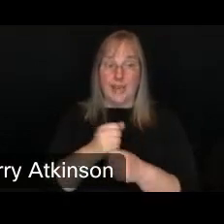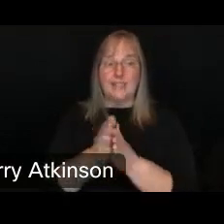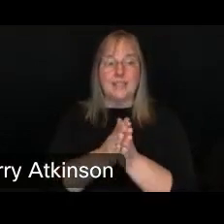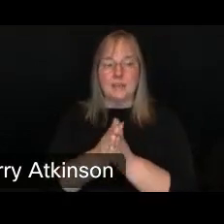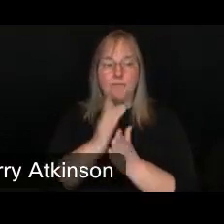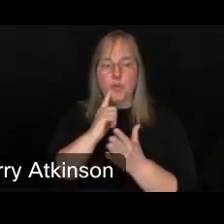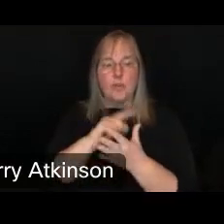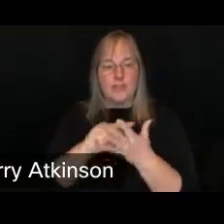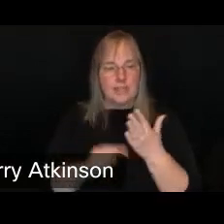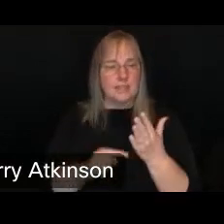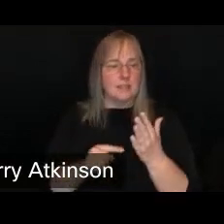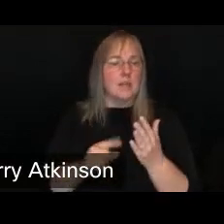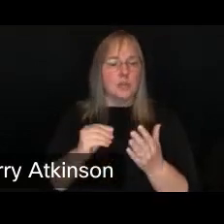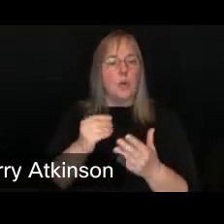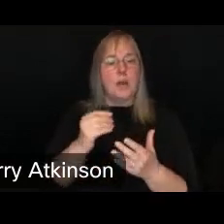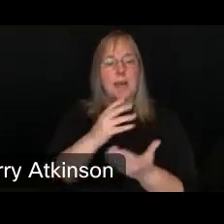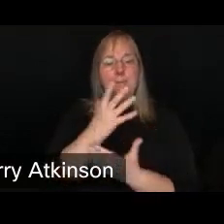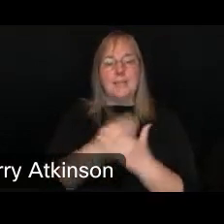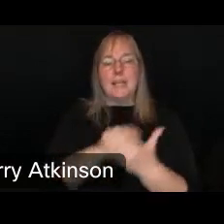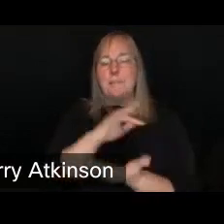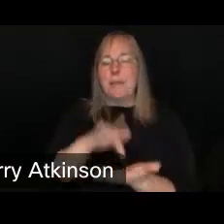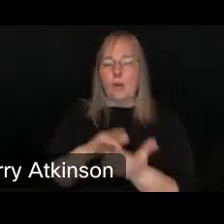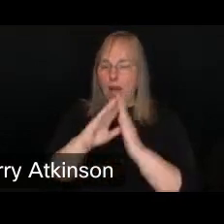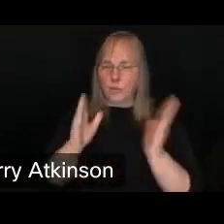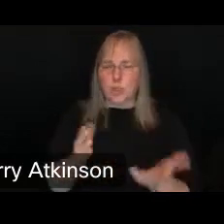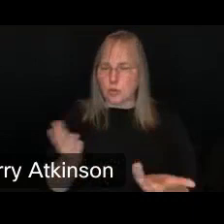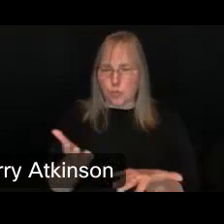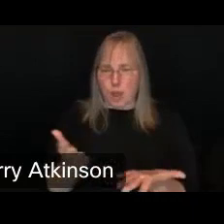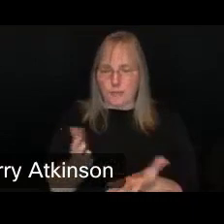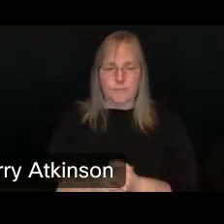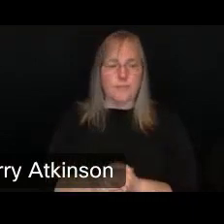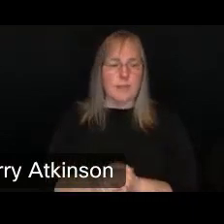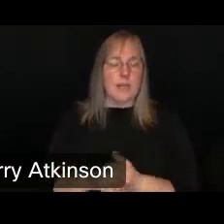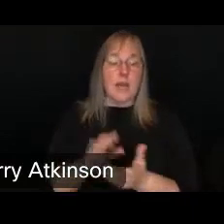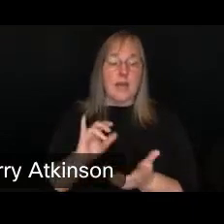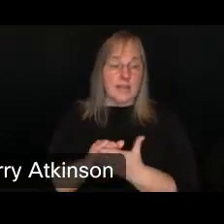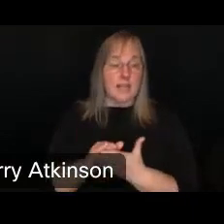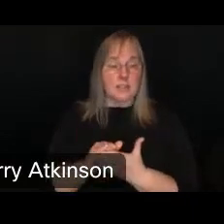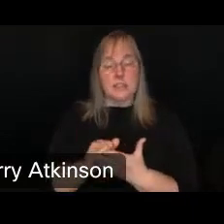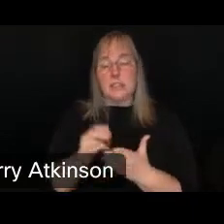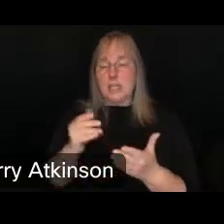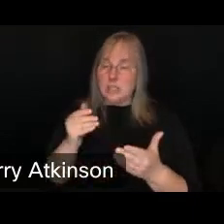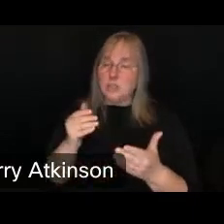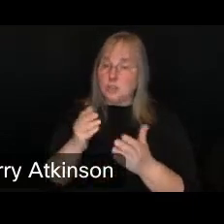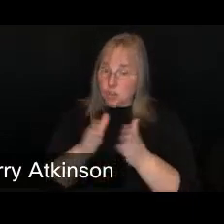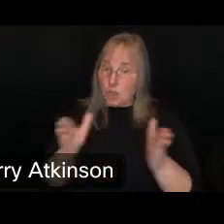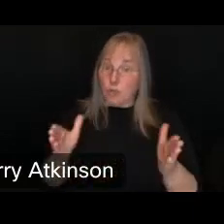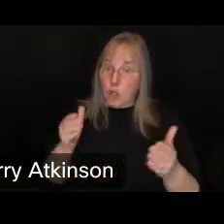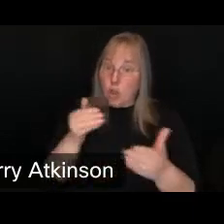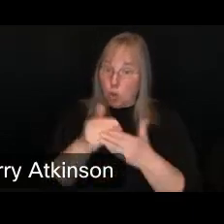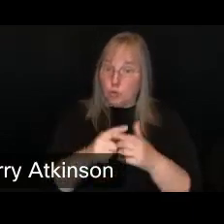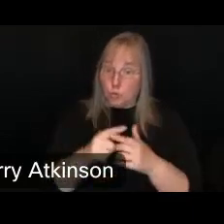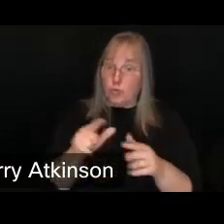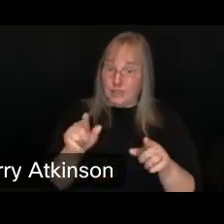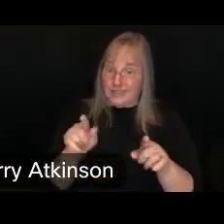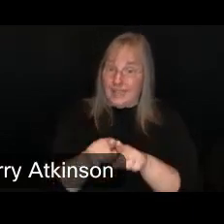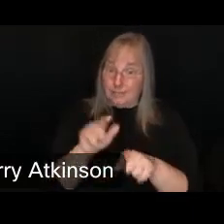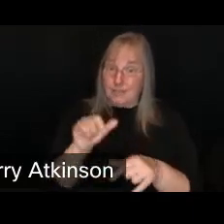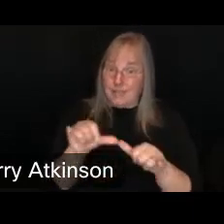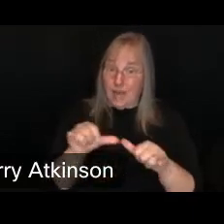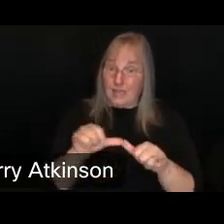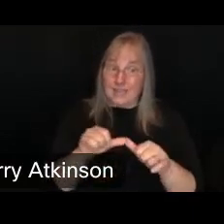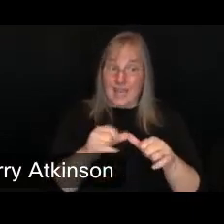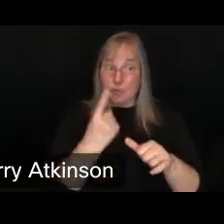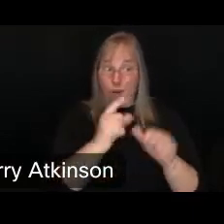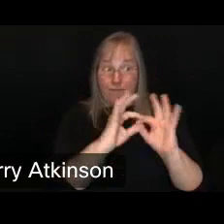middle housing types, they can be generally close to the size of a single family detached, but they might have 2 or more